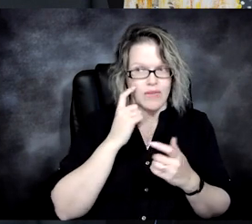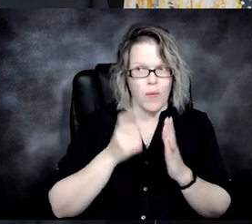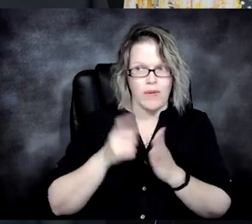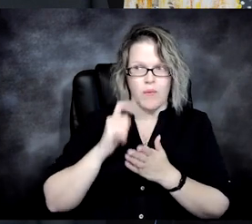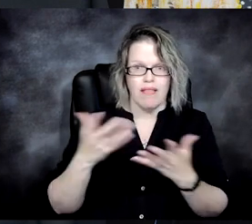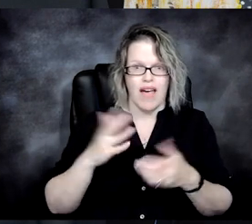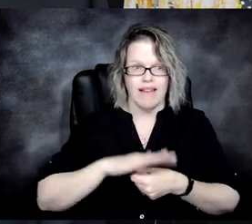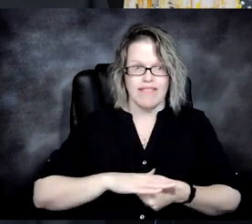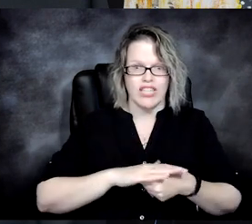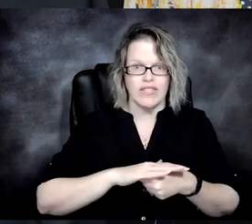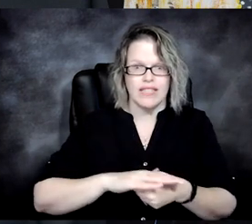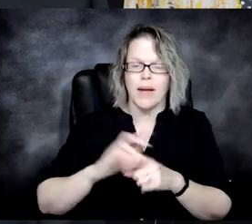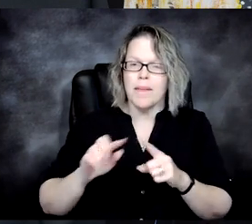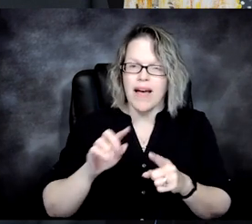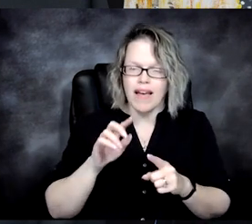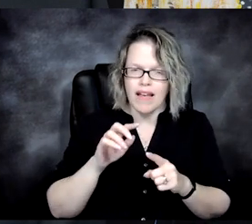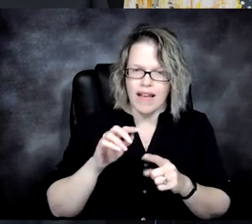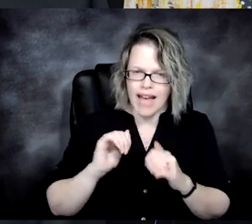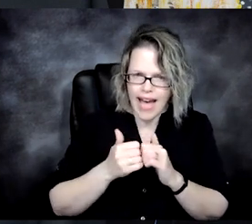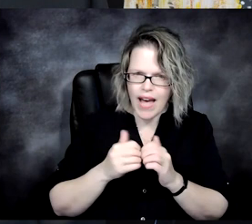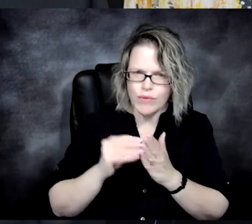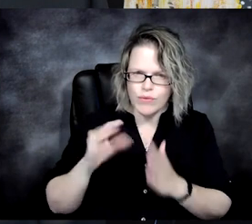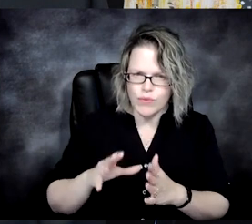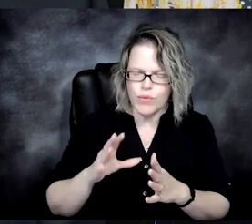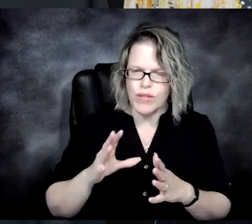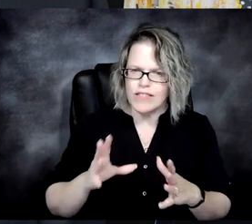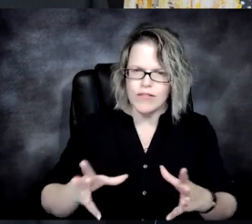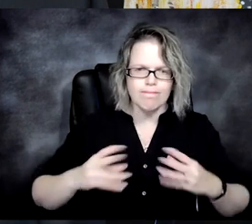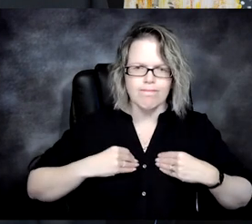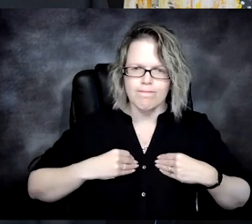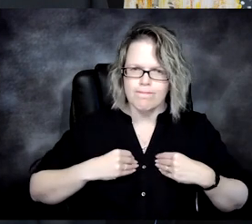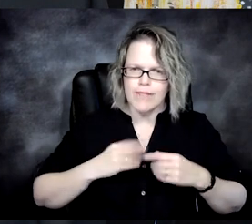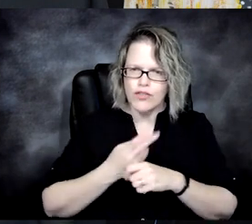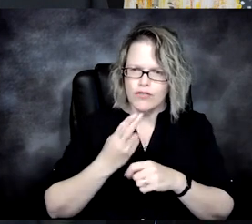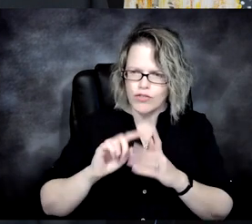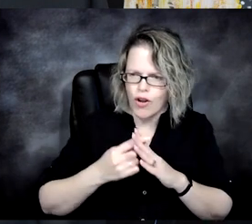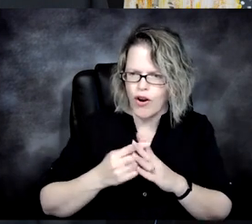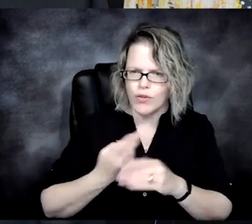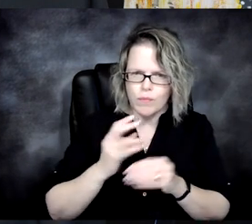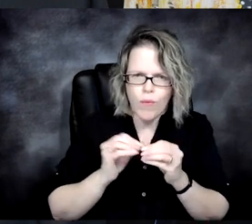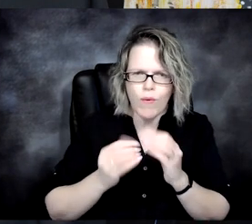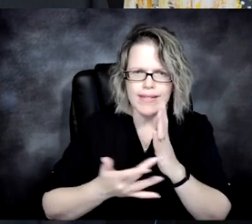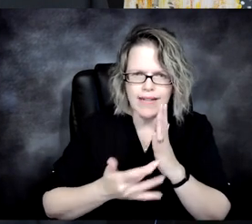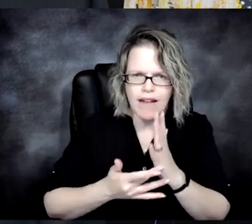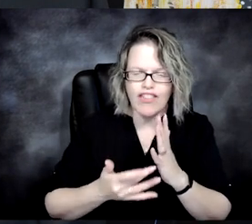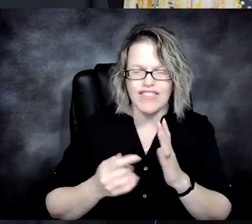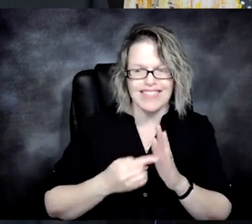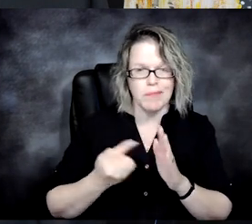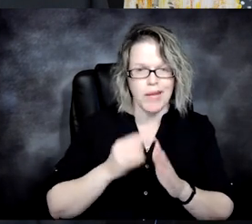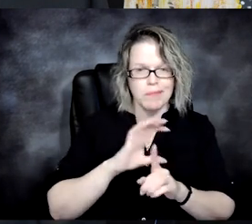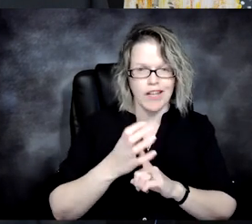but specifically how some of our students totally embraced the change and the transformation and the technology, and how sometimes there was a culture